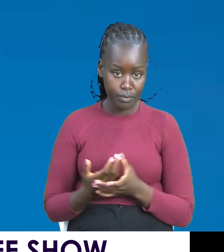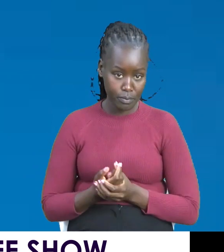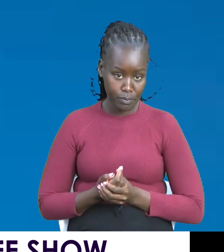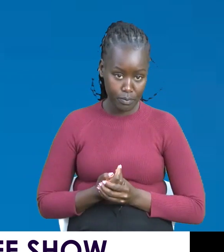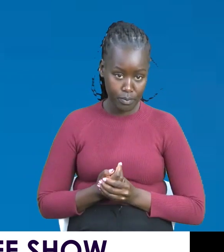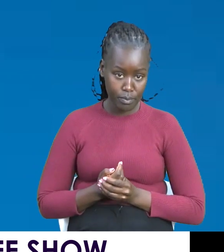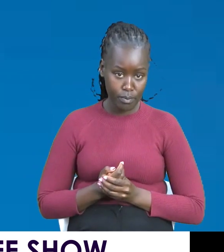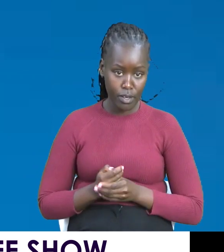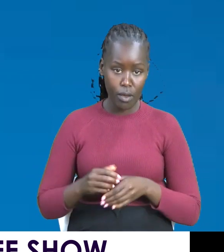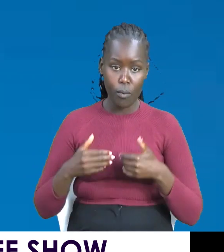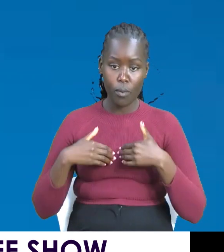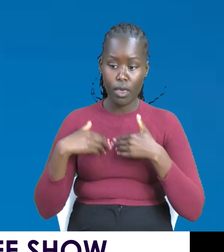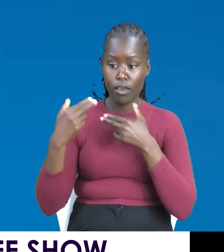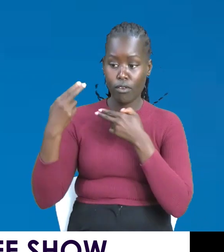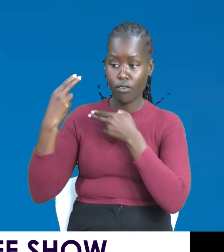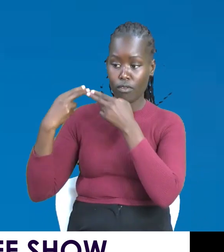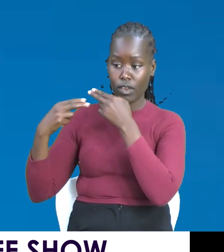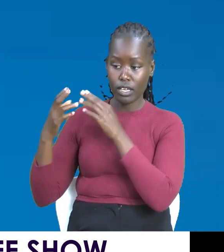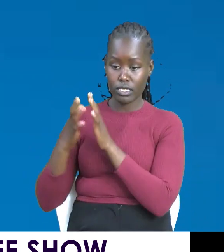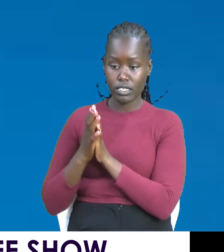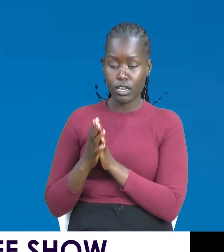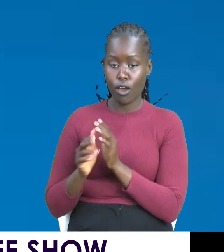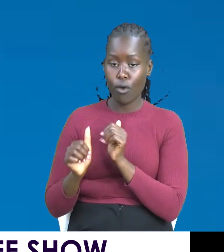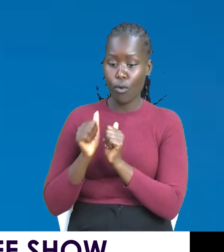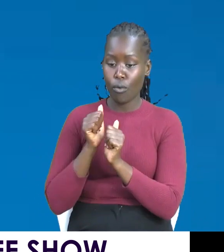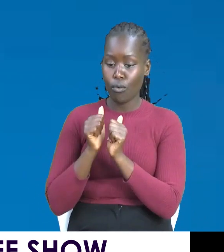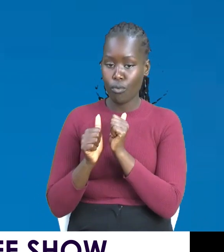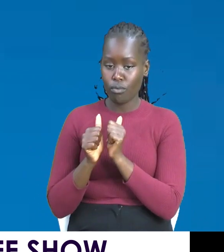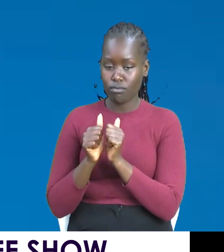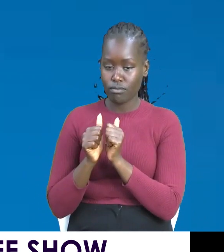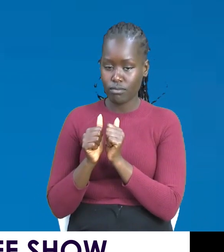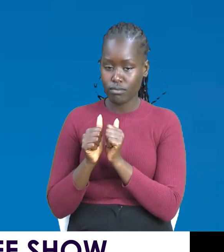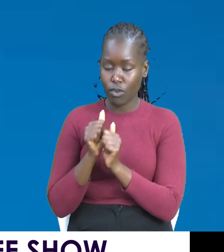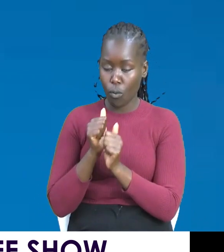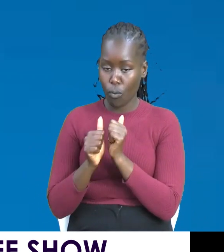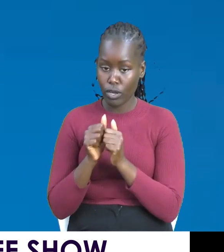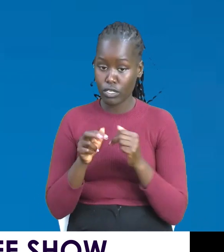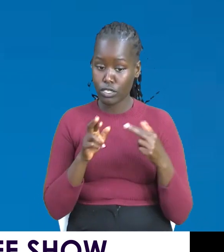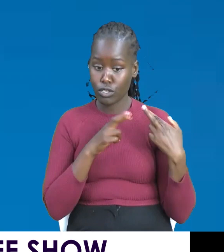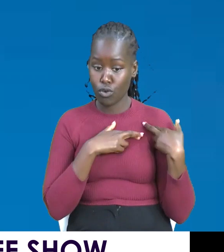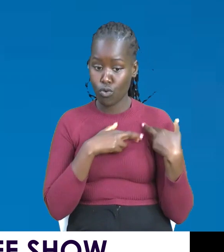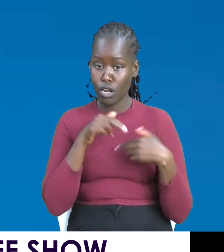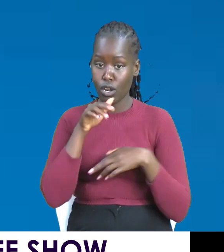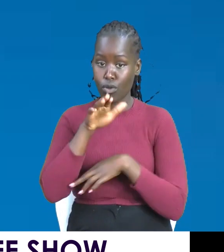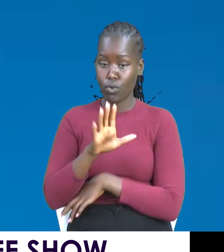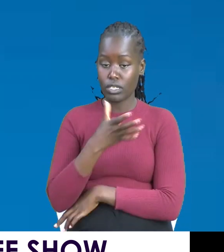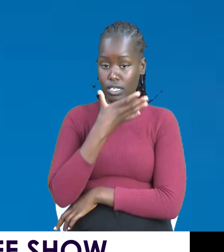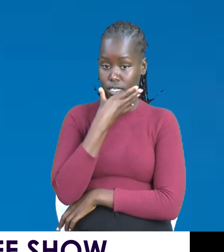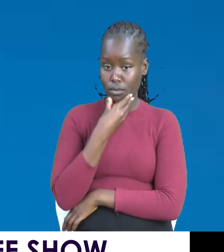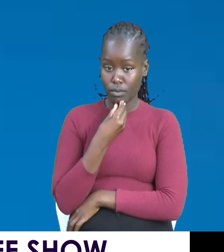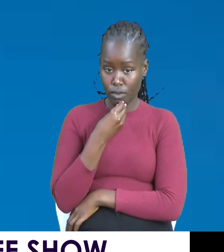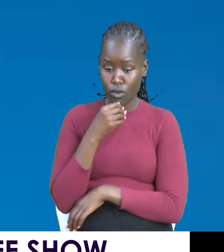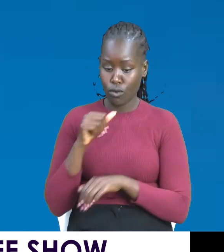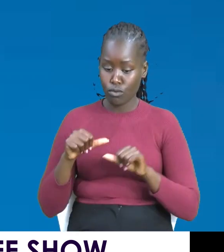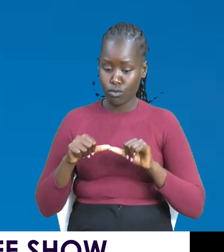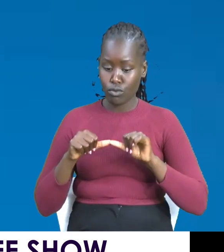is a history that it is your role as a man not to sustain it into the